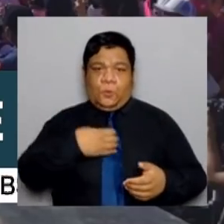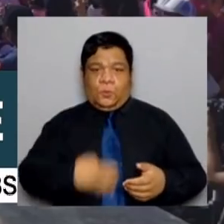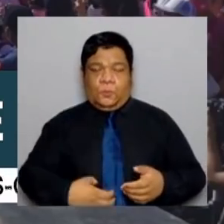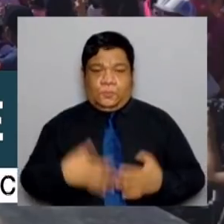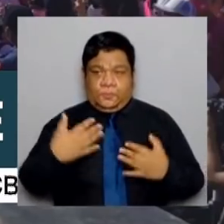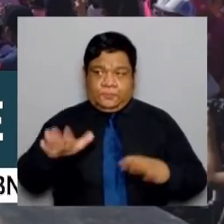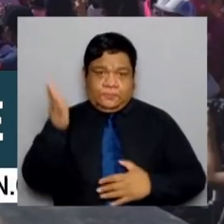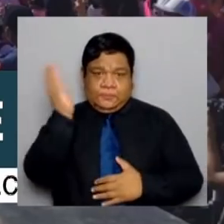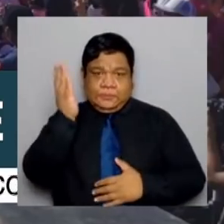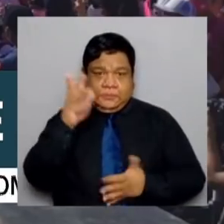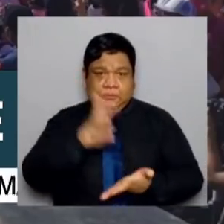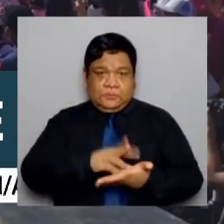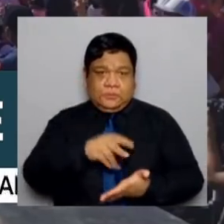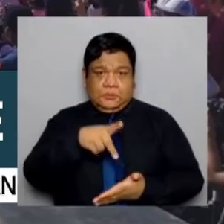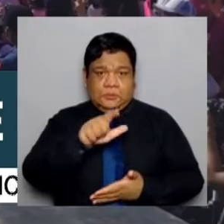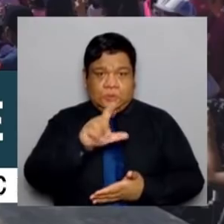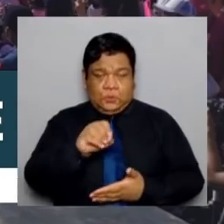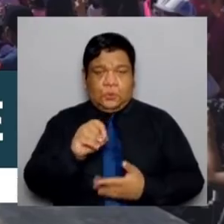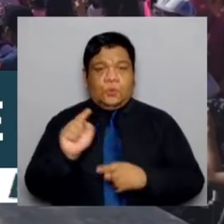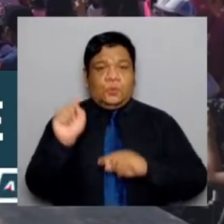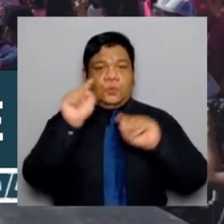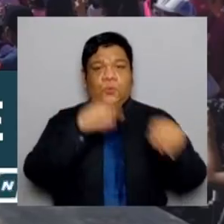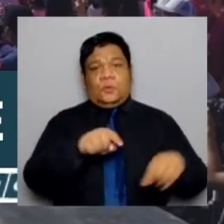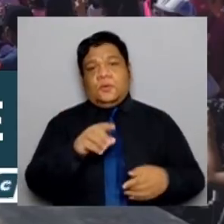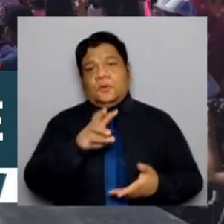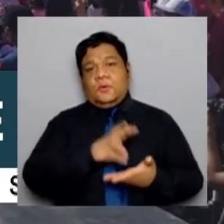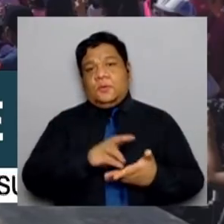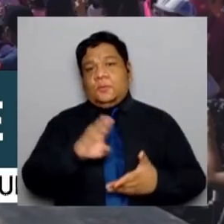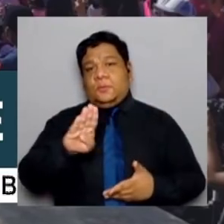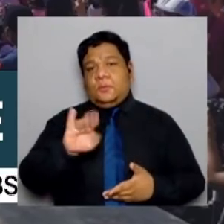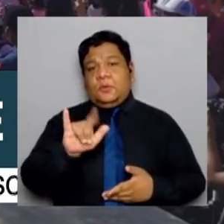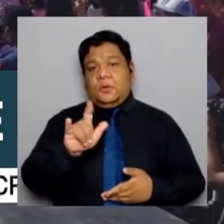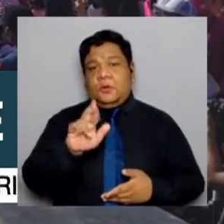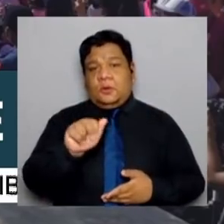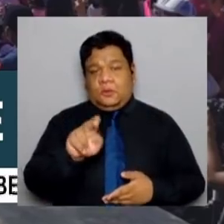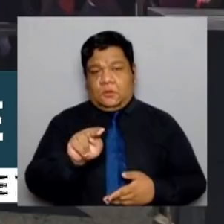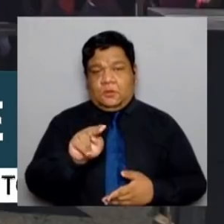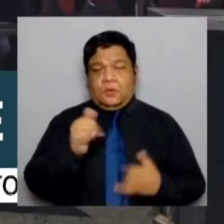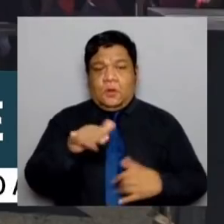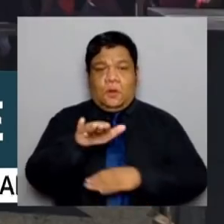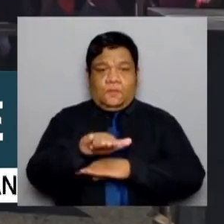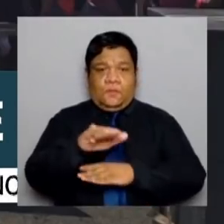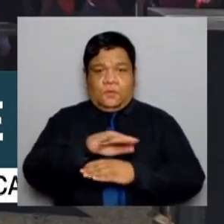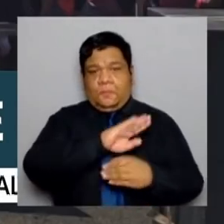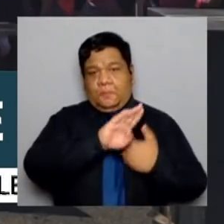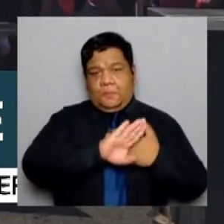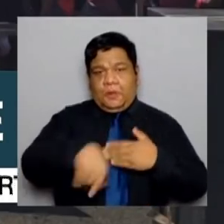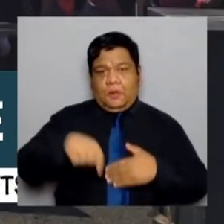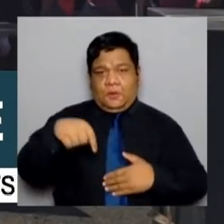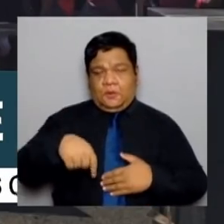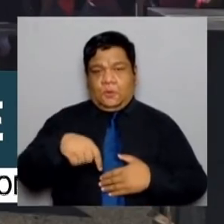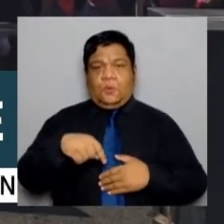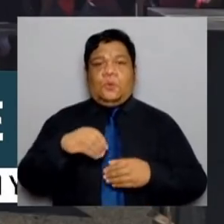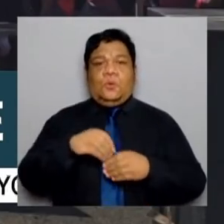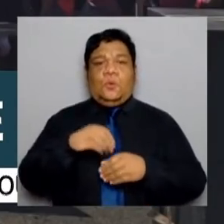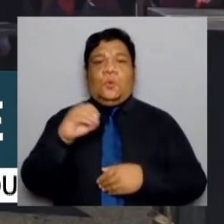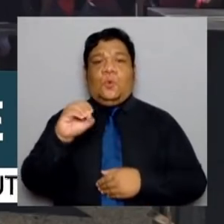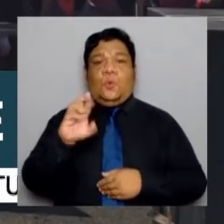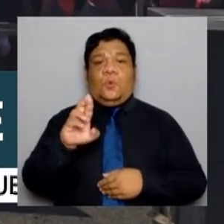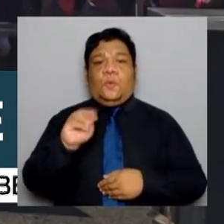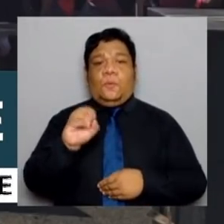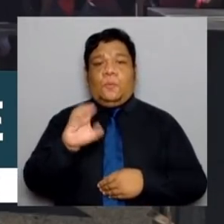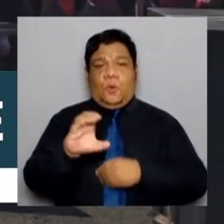Lenny flew to Biliran province. Then this afternoon, she is back here in Leyte province in Ormoc City, capping her day with a